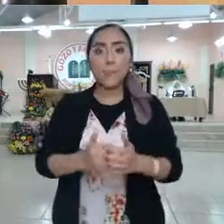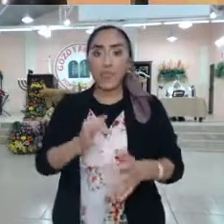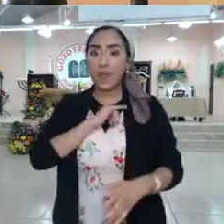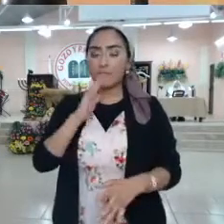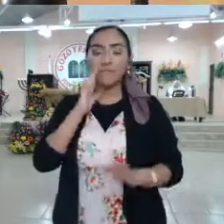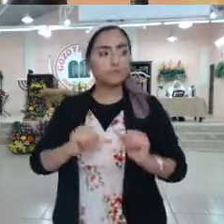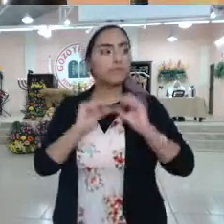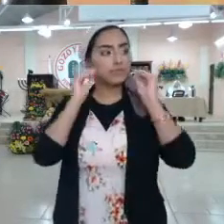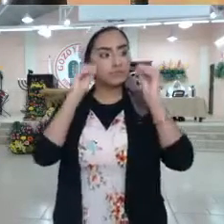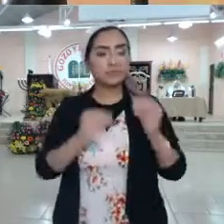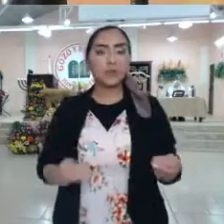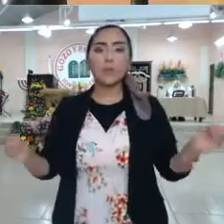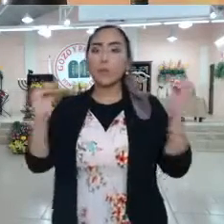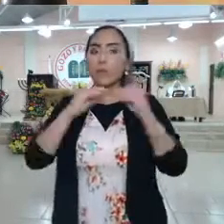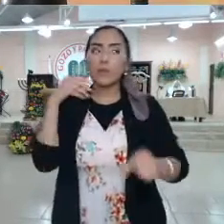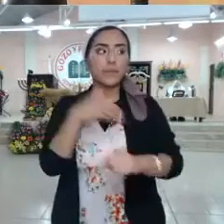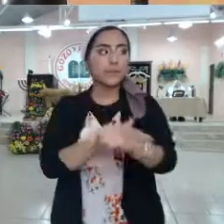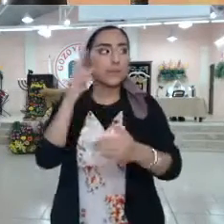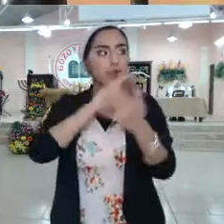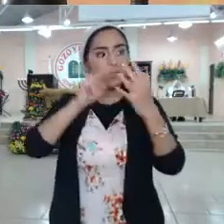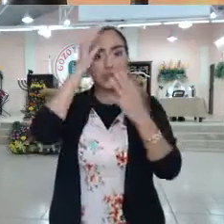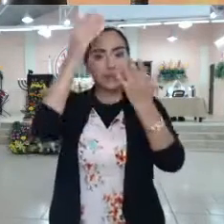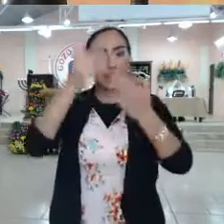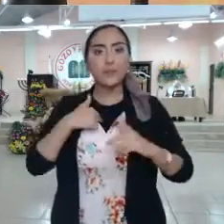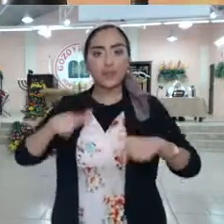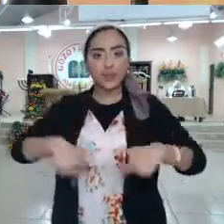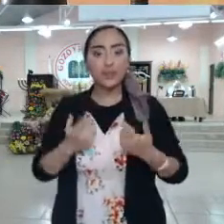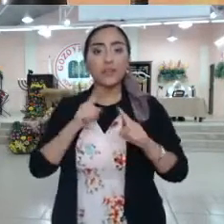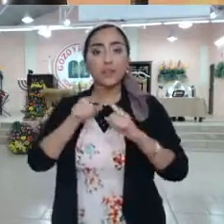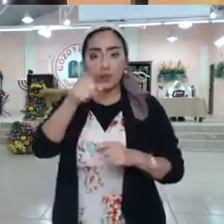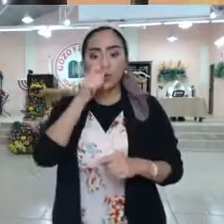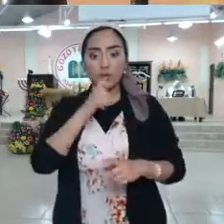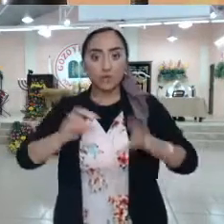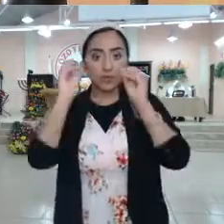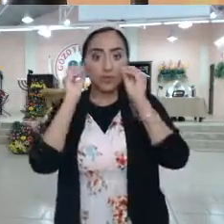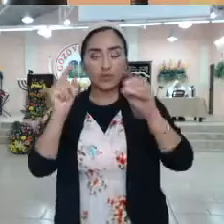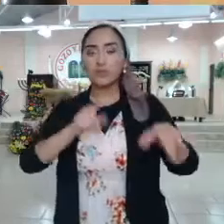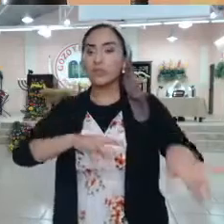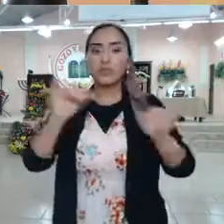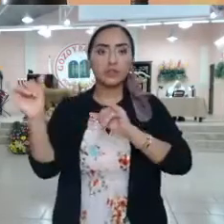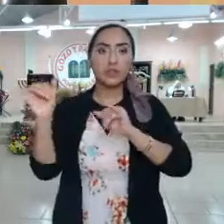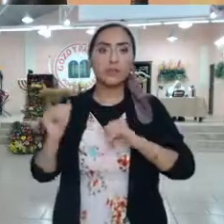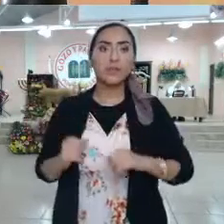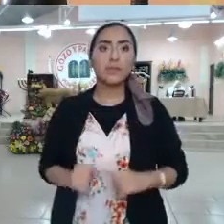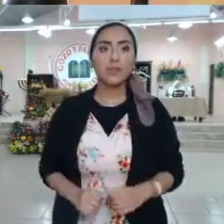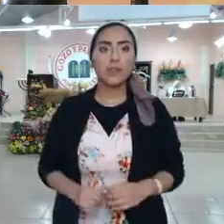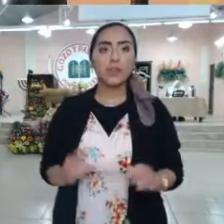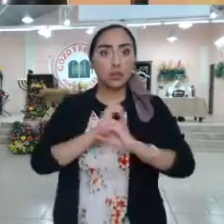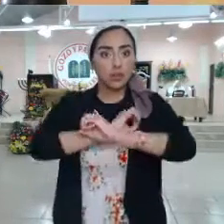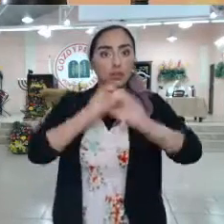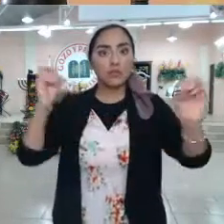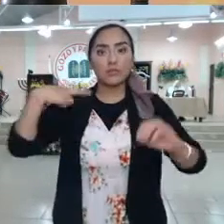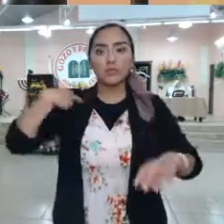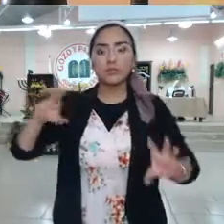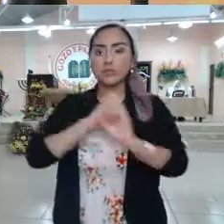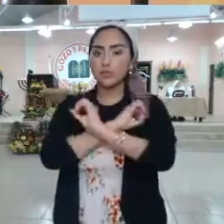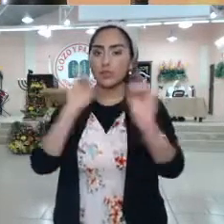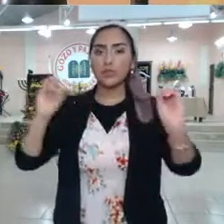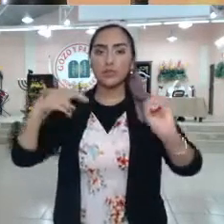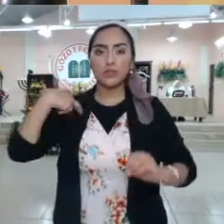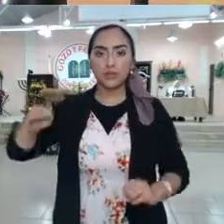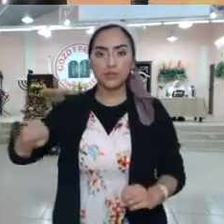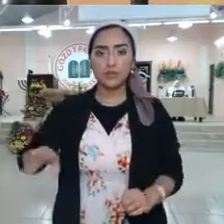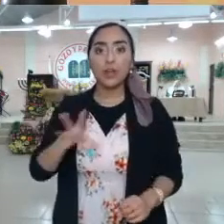to. I'm going to keep ministering every day strong, right? The Eternal Father allows me to. If you don't minister, you do too. Without